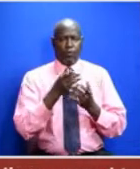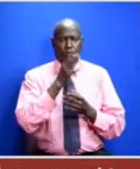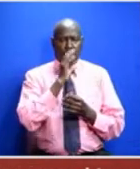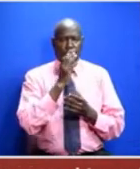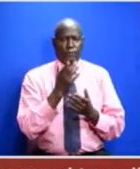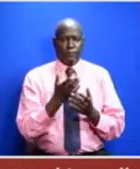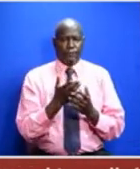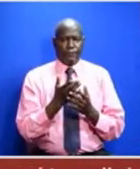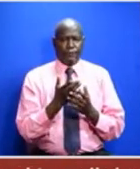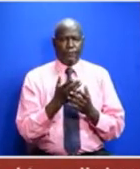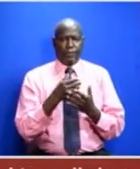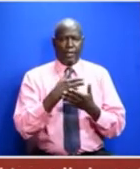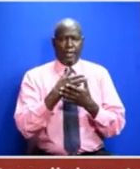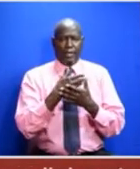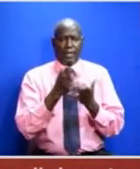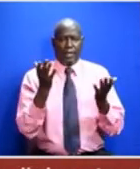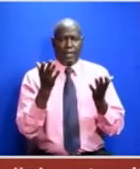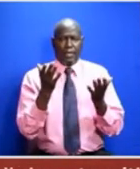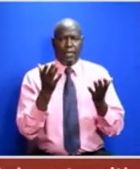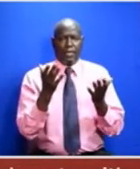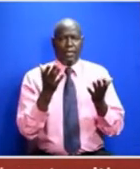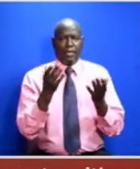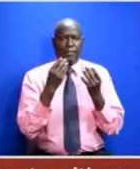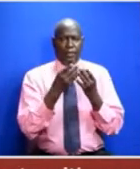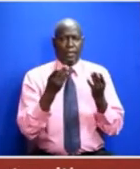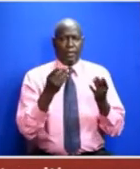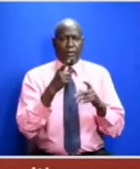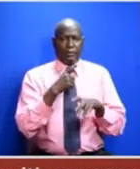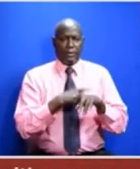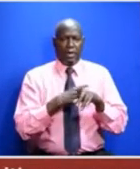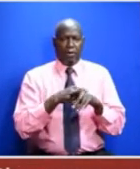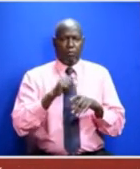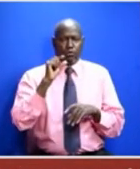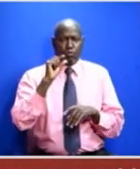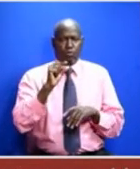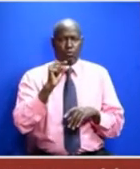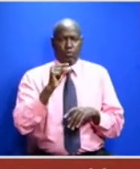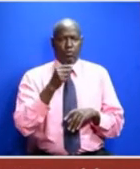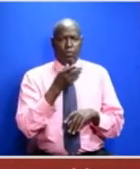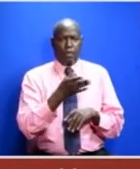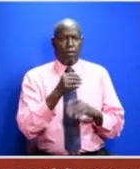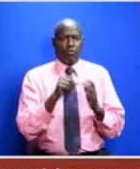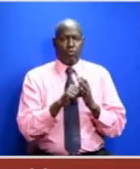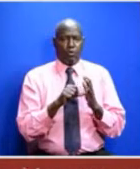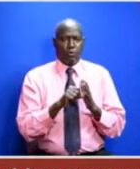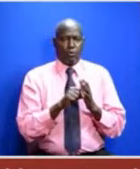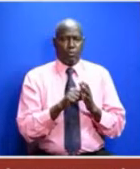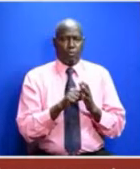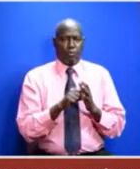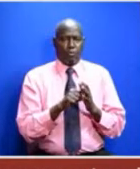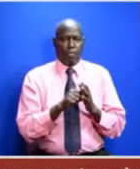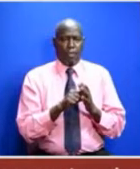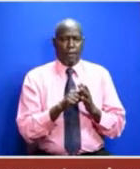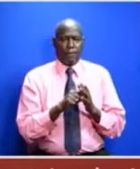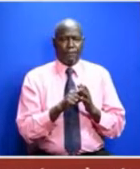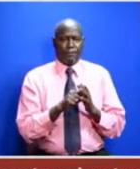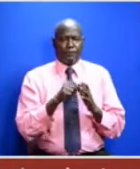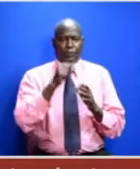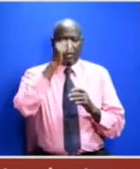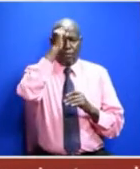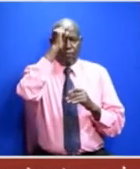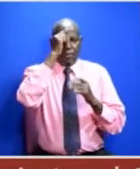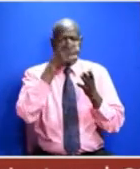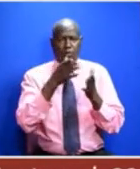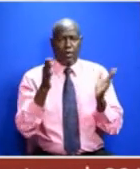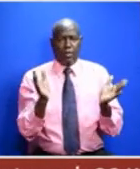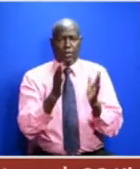adequate water. You know, any commodity, when it is scarce, there are problems. The government is